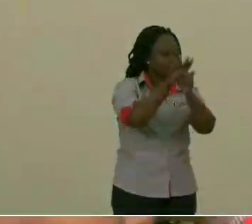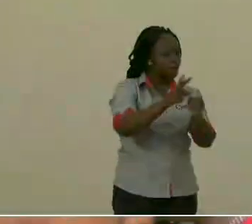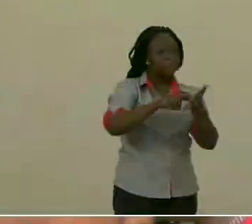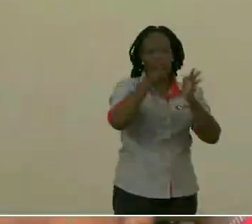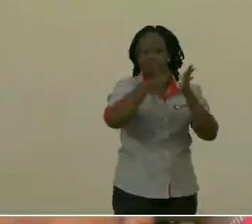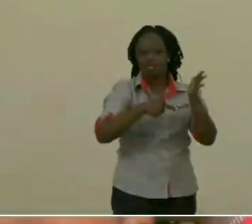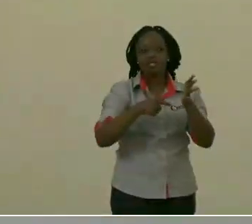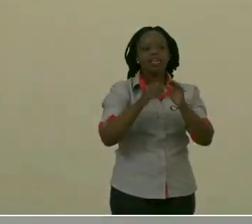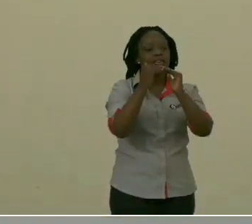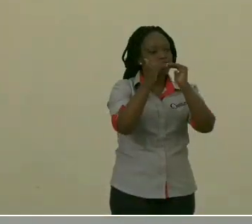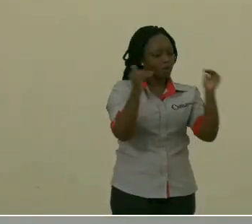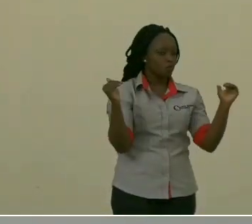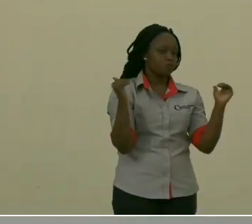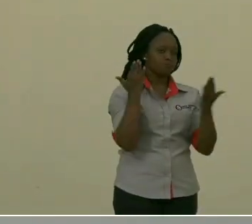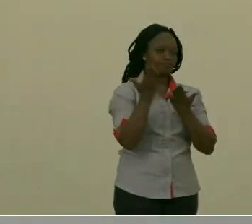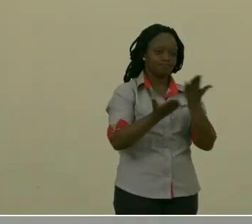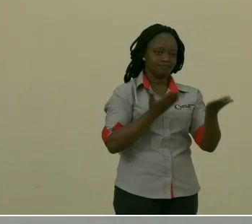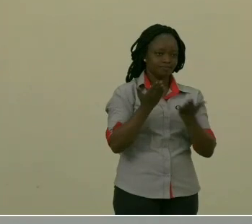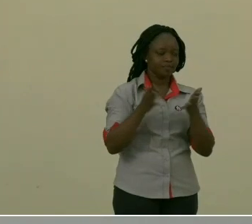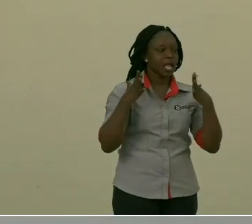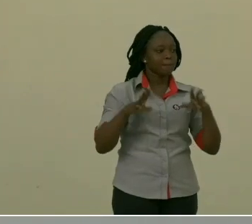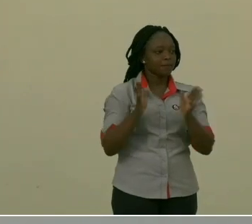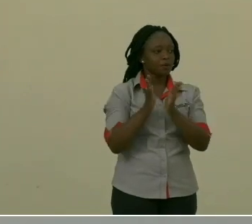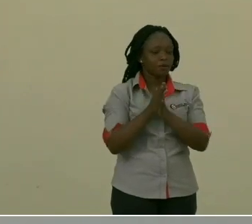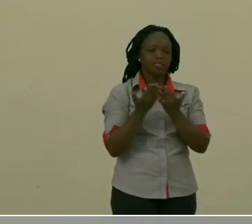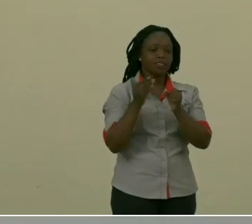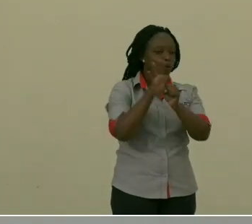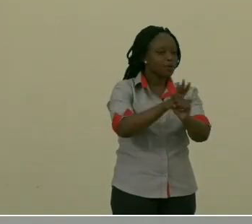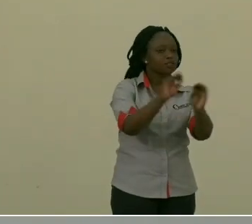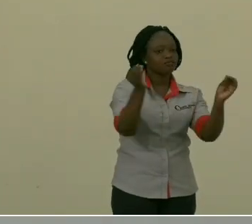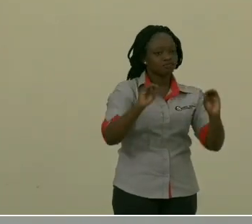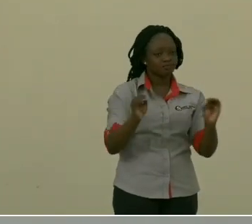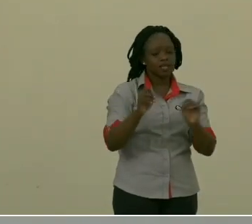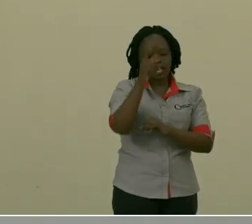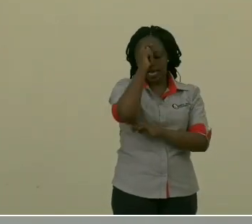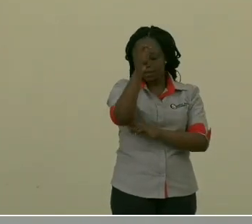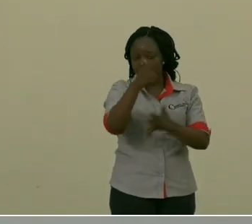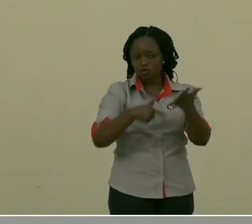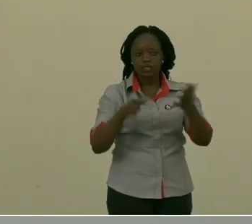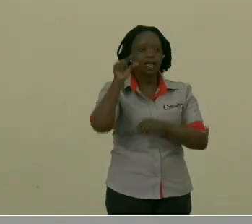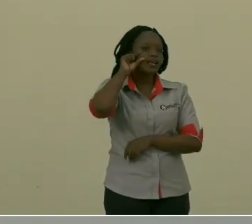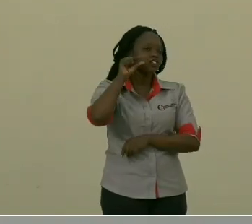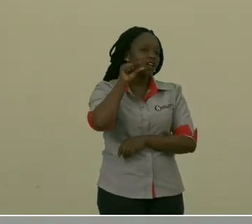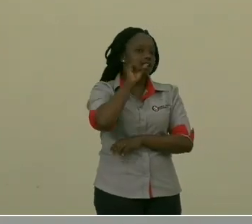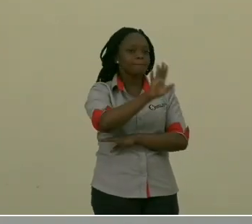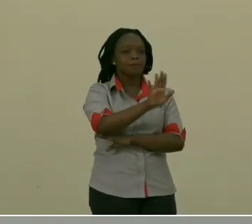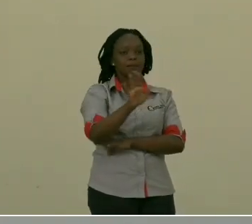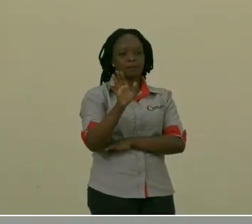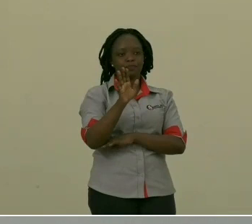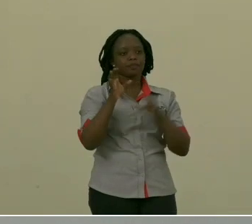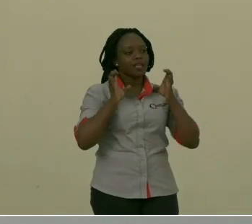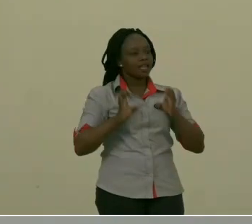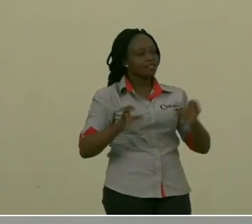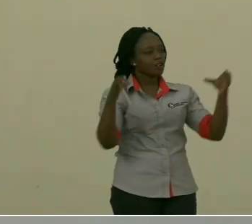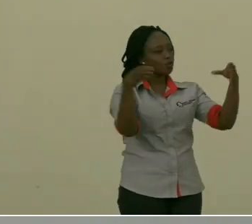to fairness in treating people without prejudice, irrespective of their gender, ethnic,